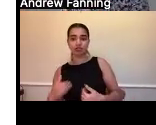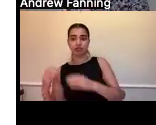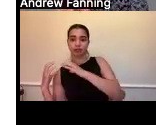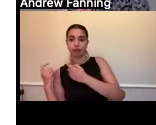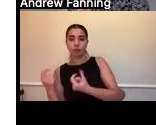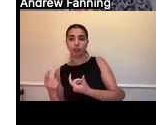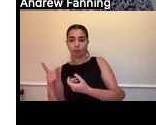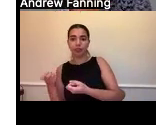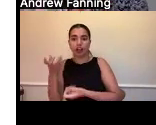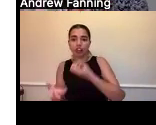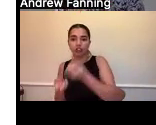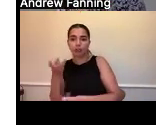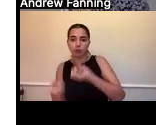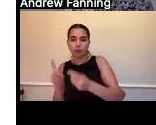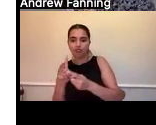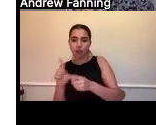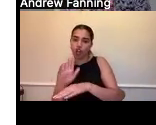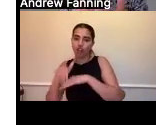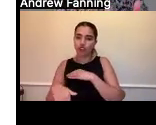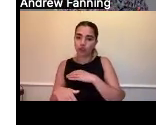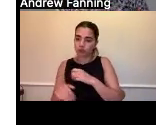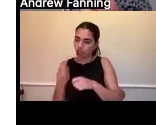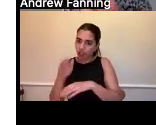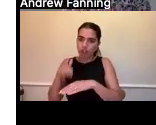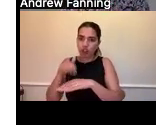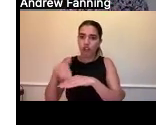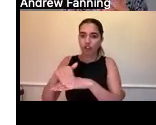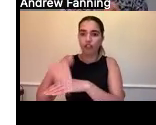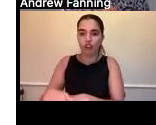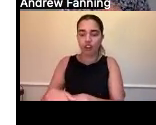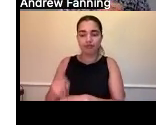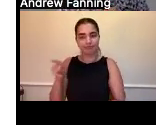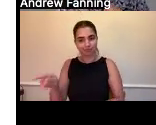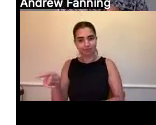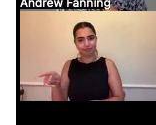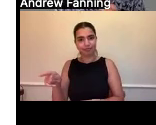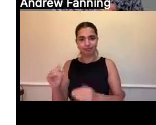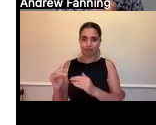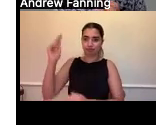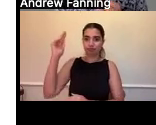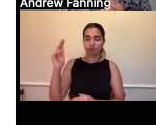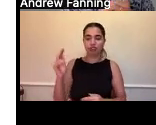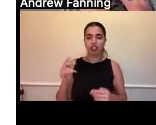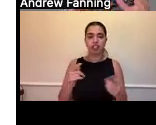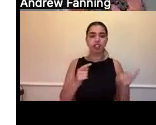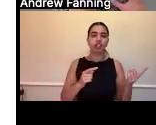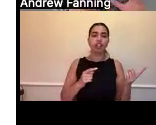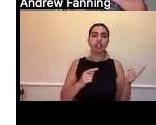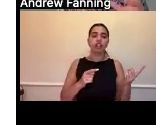to global ecological overshoot. So in fact, if we look to the poorest 40% of countries, they hold